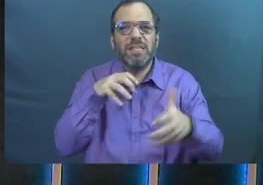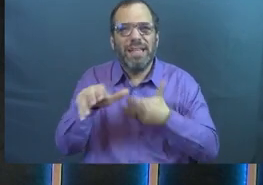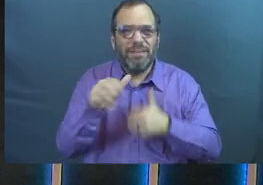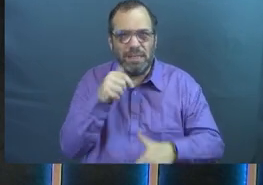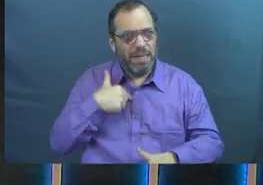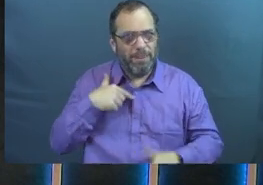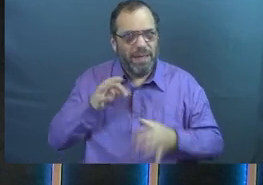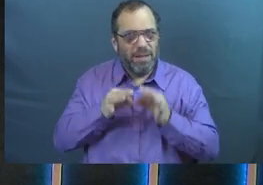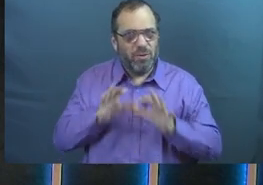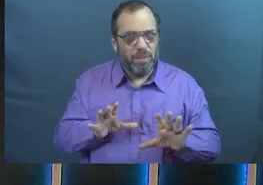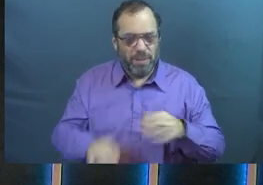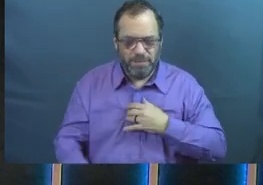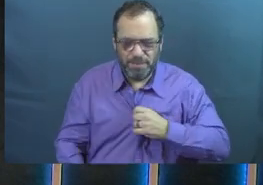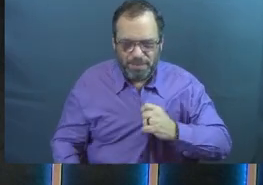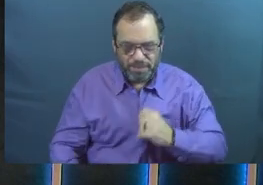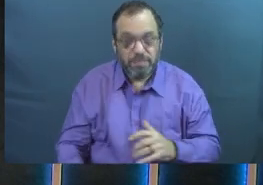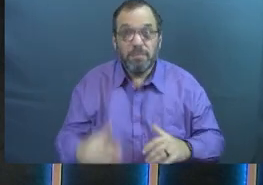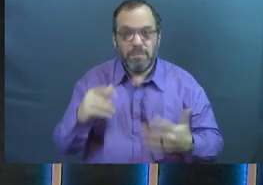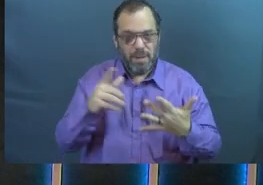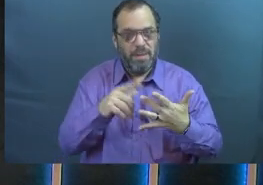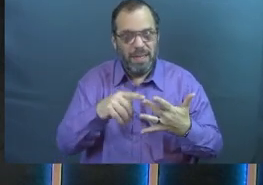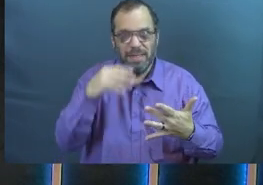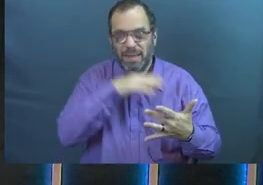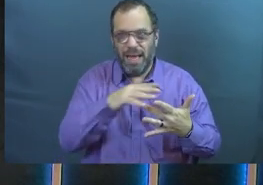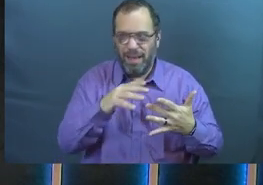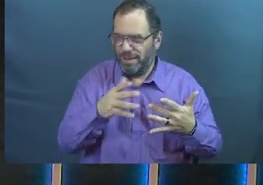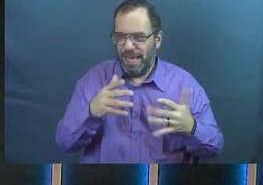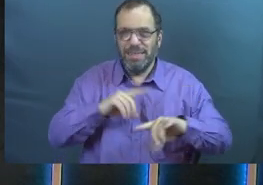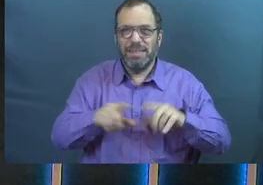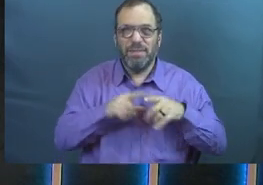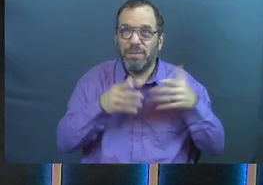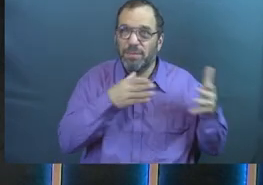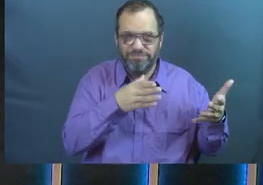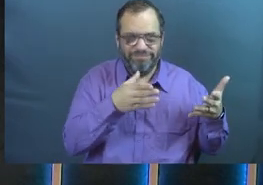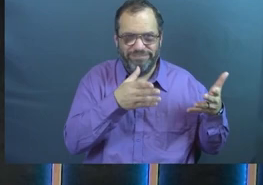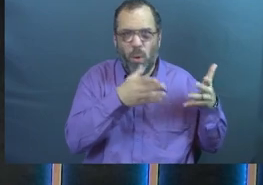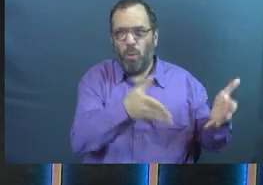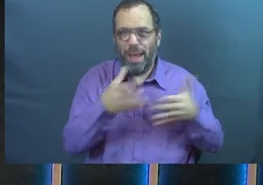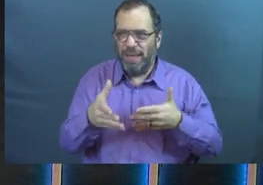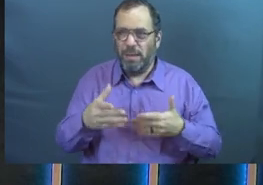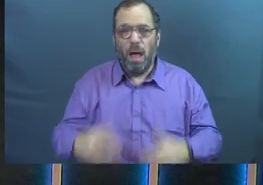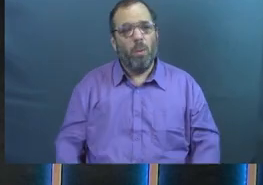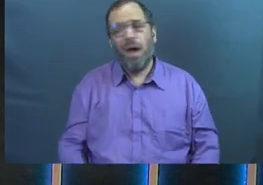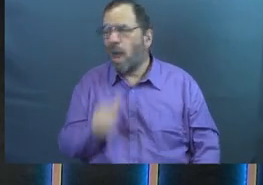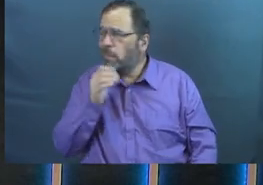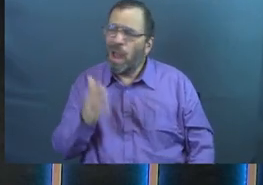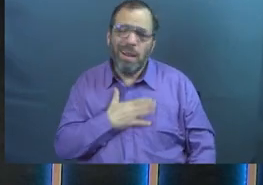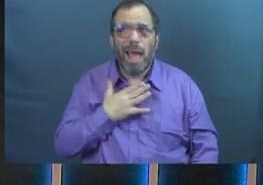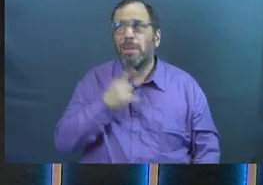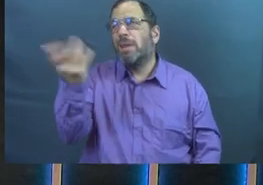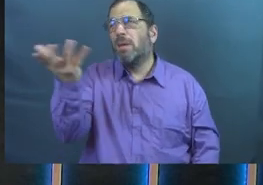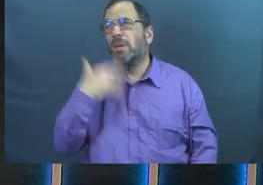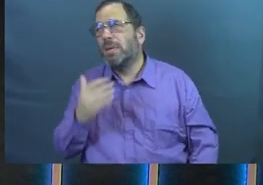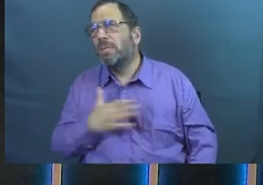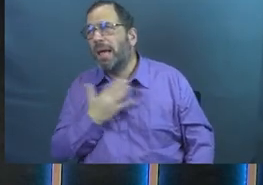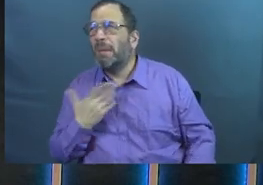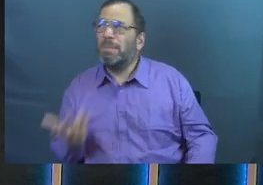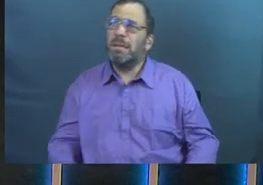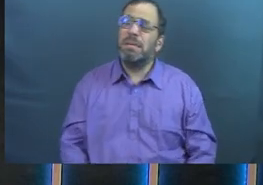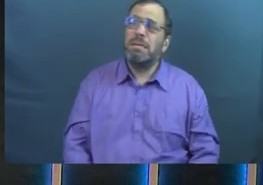Right? And this lie takes so many forms, doesn't it? This is like, I'm just not happy, and God wants me to be happy.